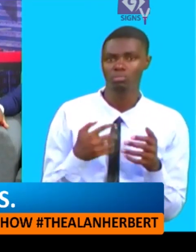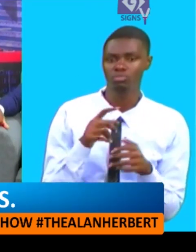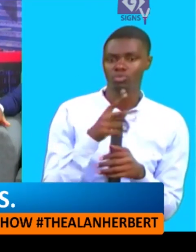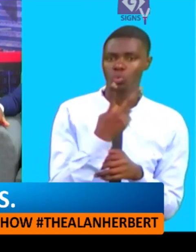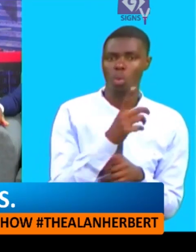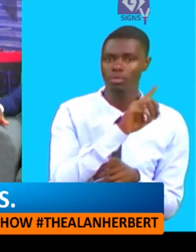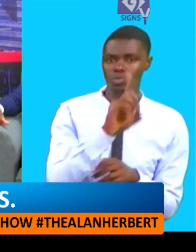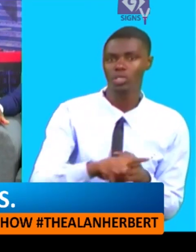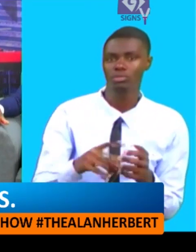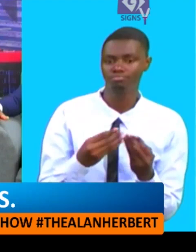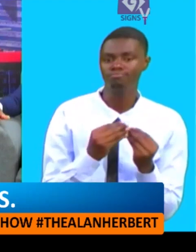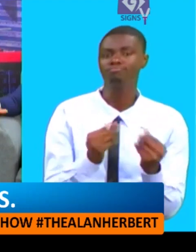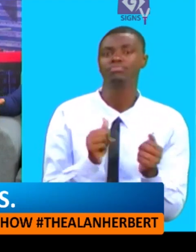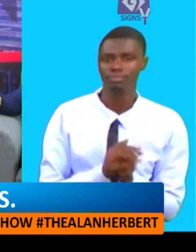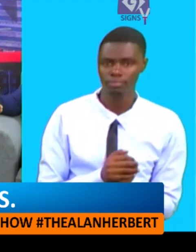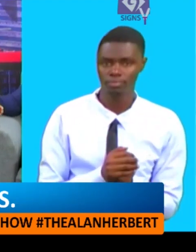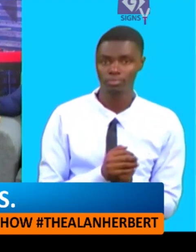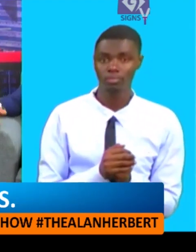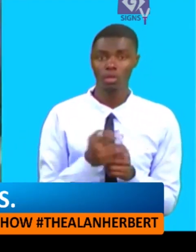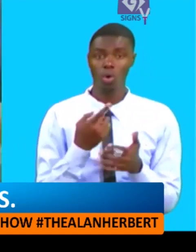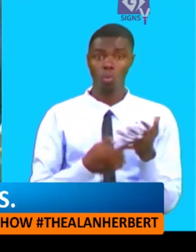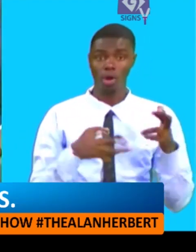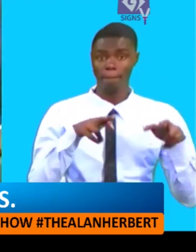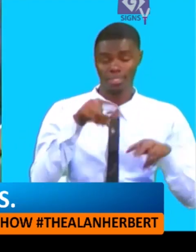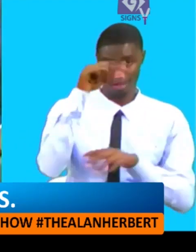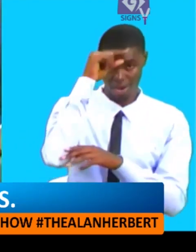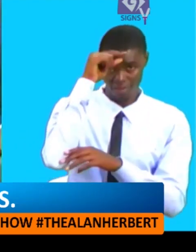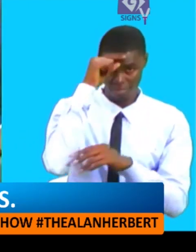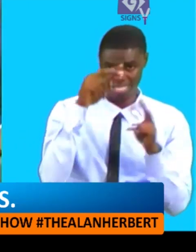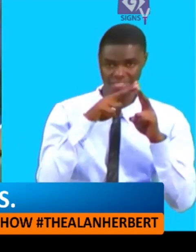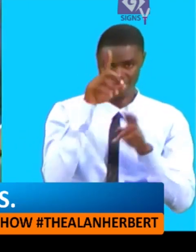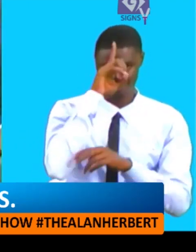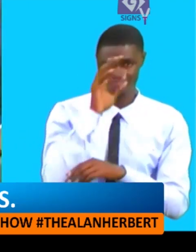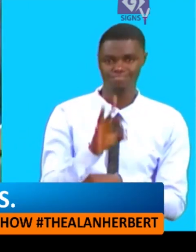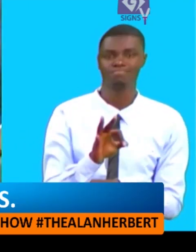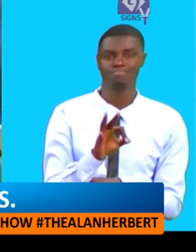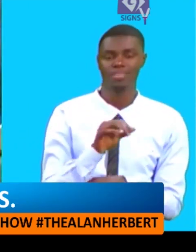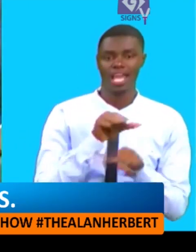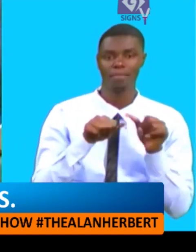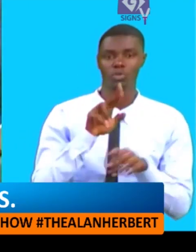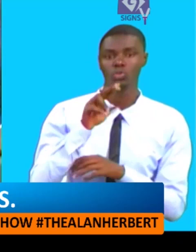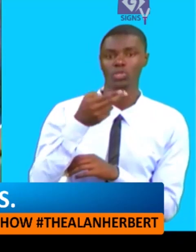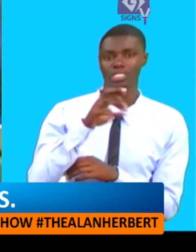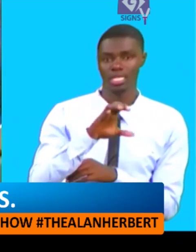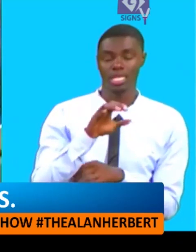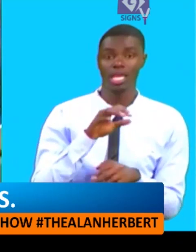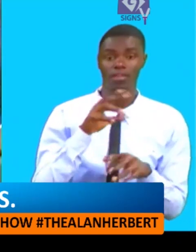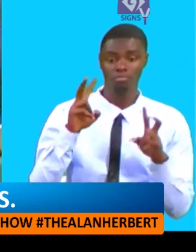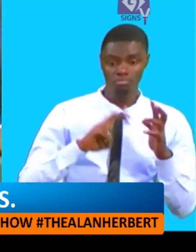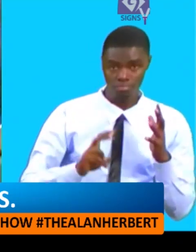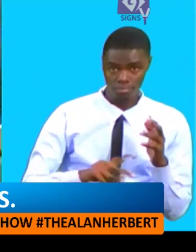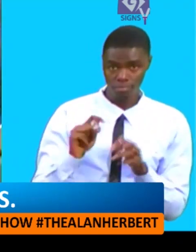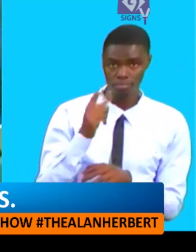questions. Okay, now what happens is, the government is very serious about UHC, and if you go through the Kenya